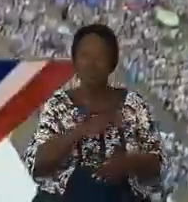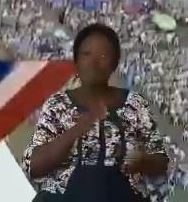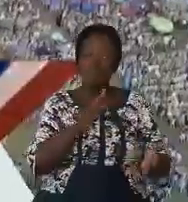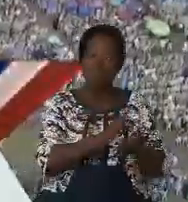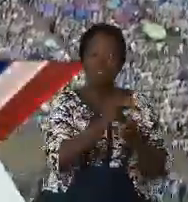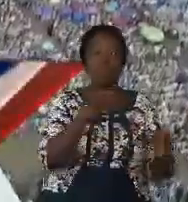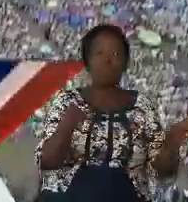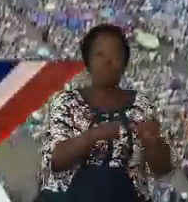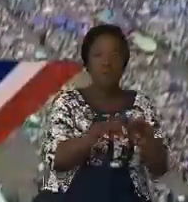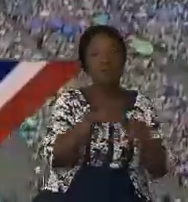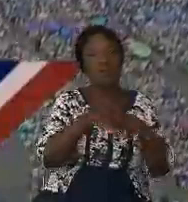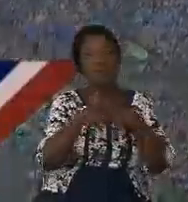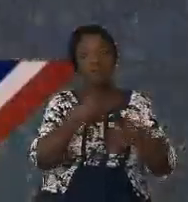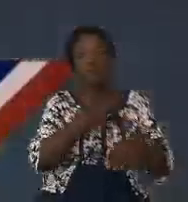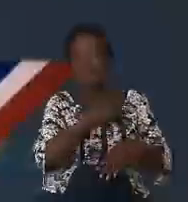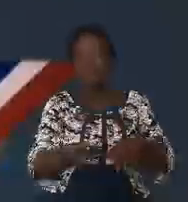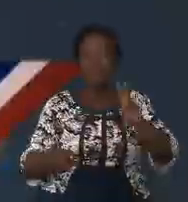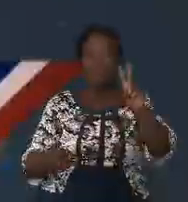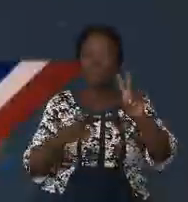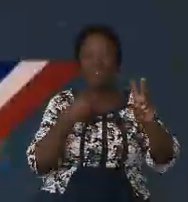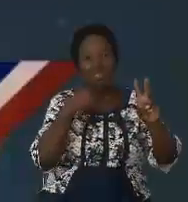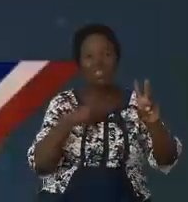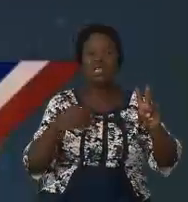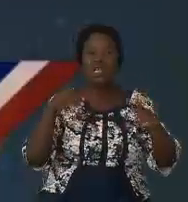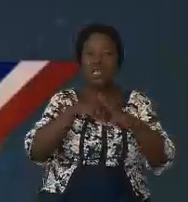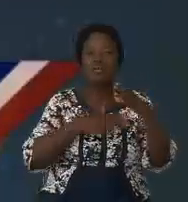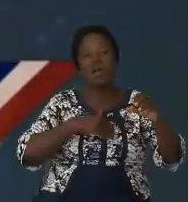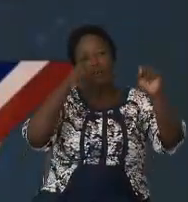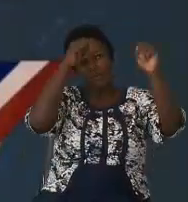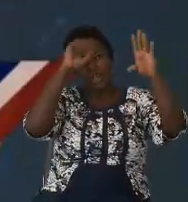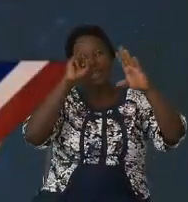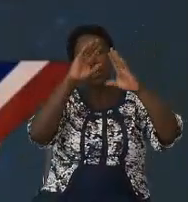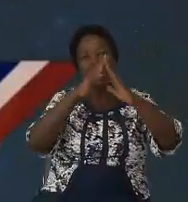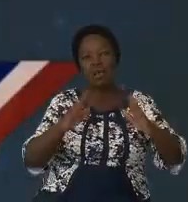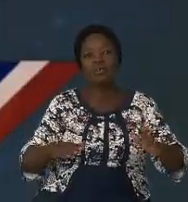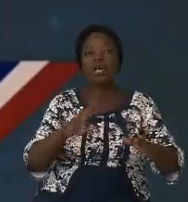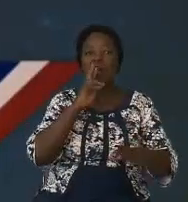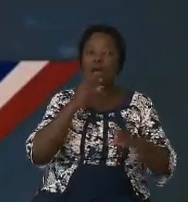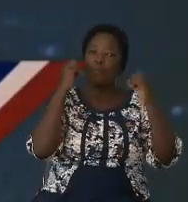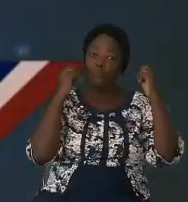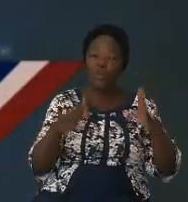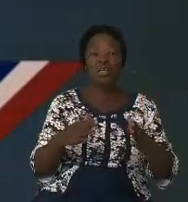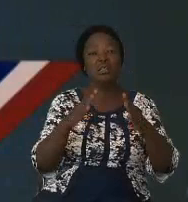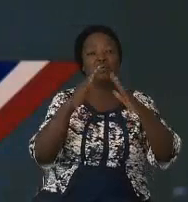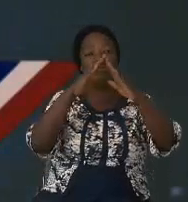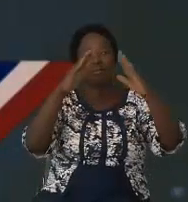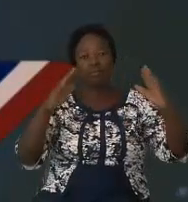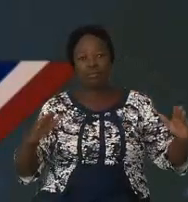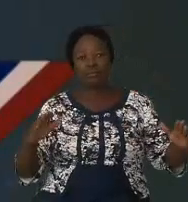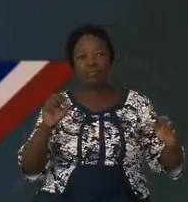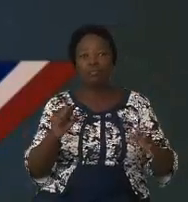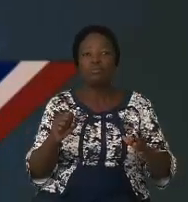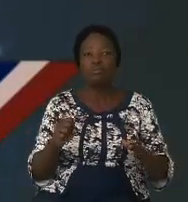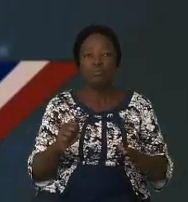God. Believe also in me. Verse 2, it says, in my Father's house are